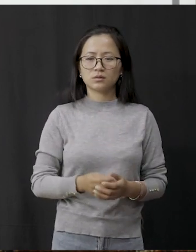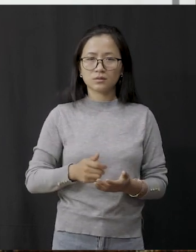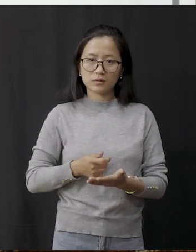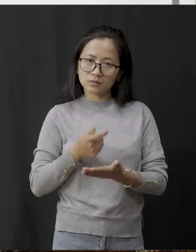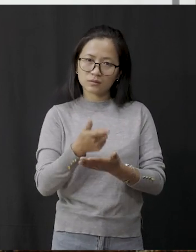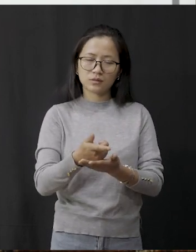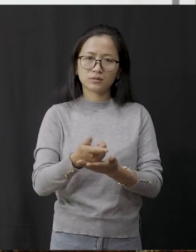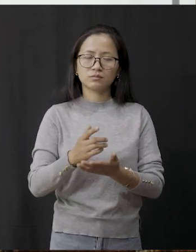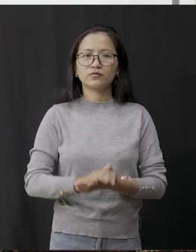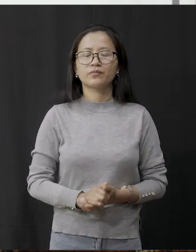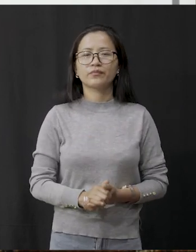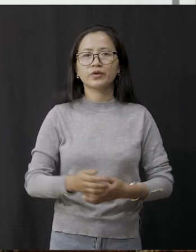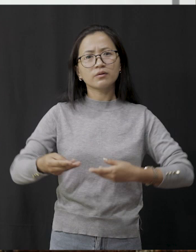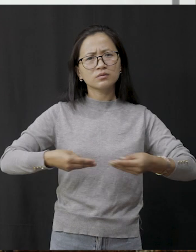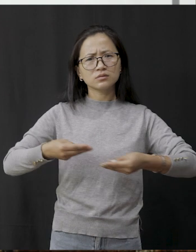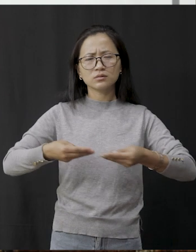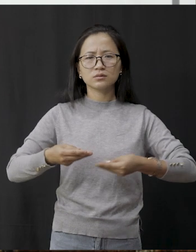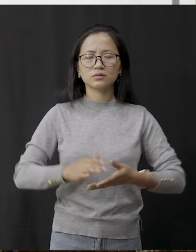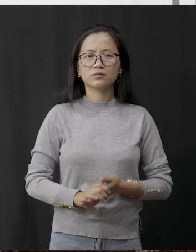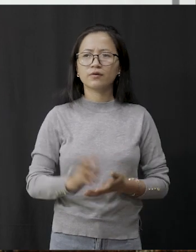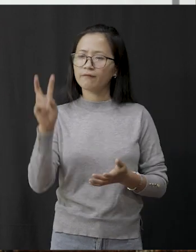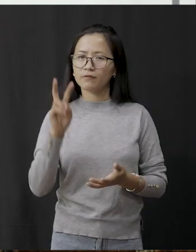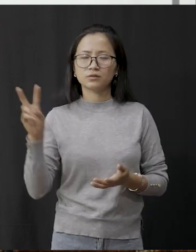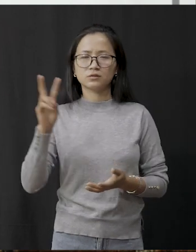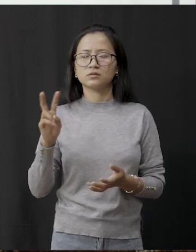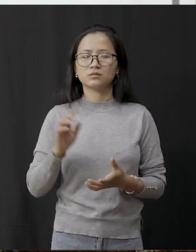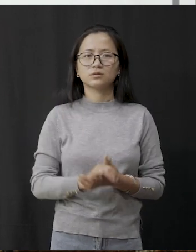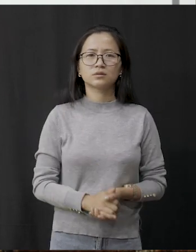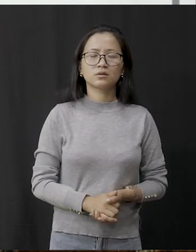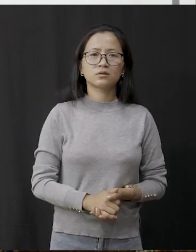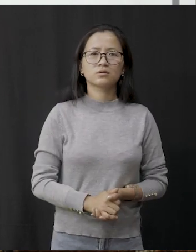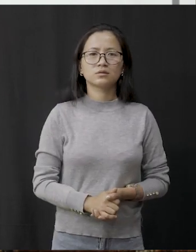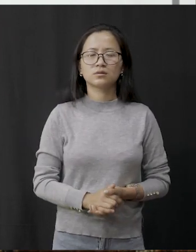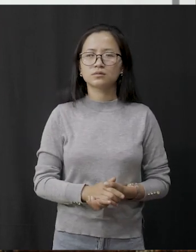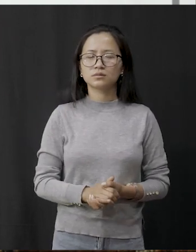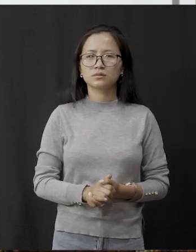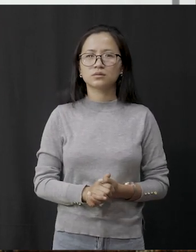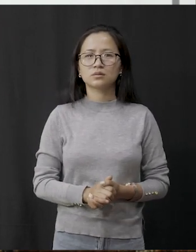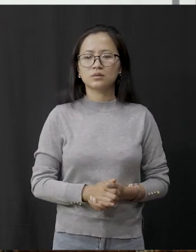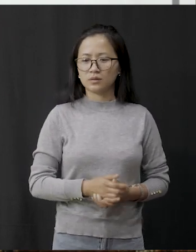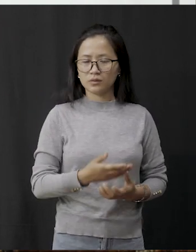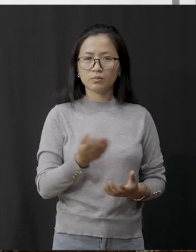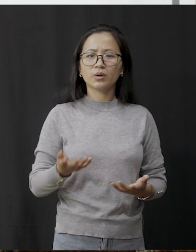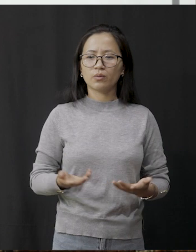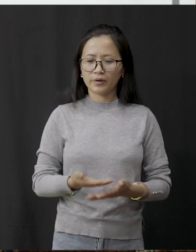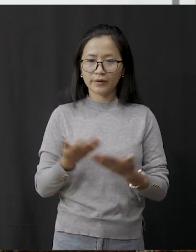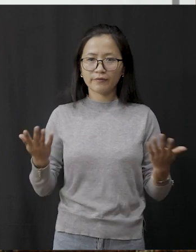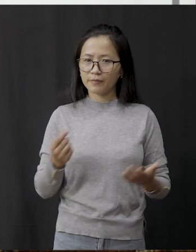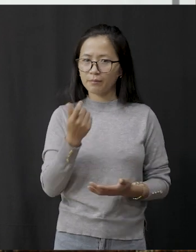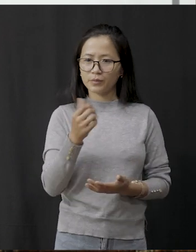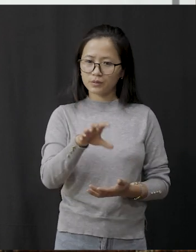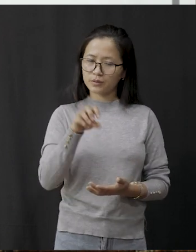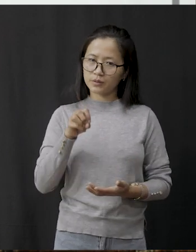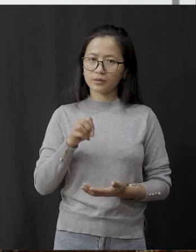selling vegetables. Now, why they are selling vegetables? Because by whatever money they